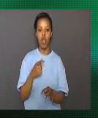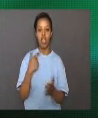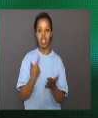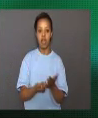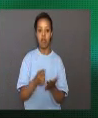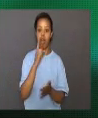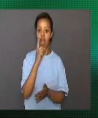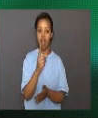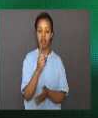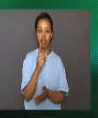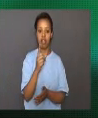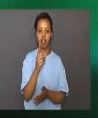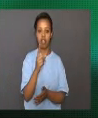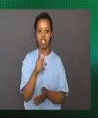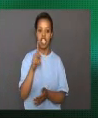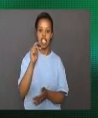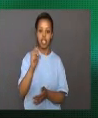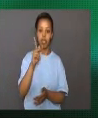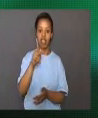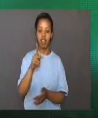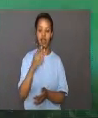one molecule of TP.